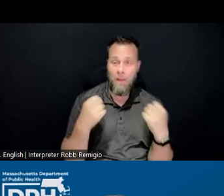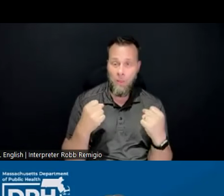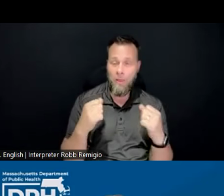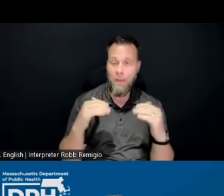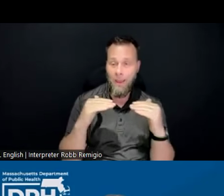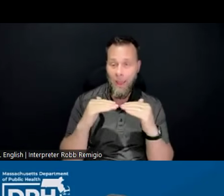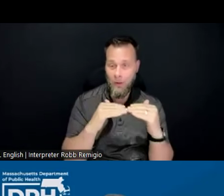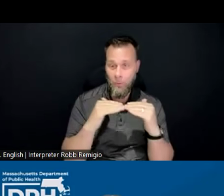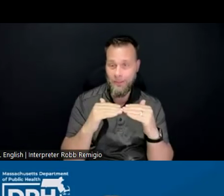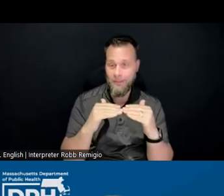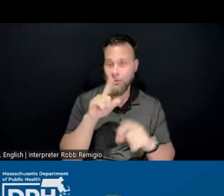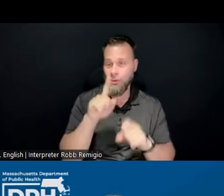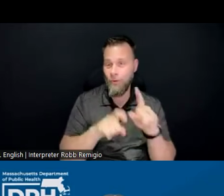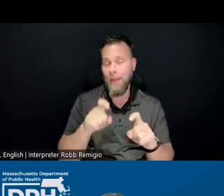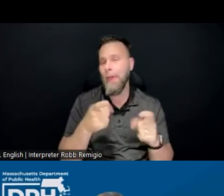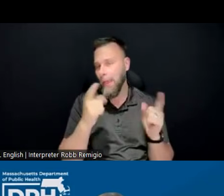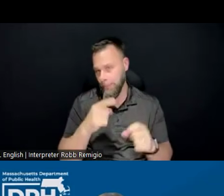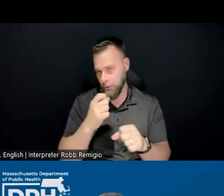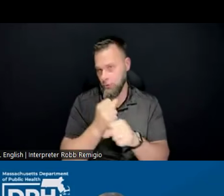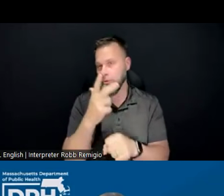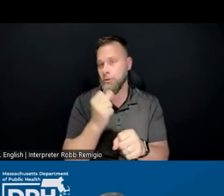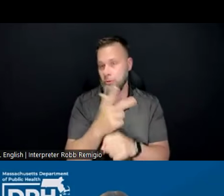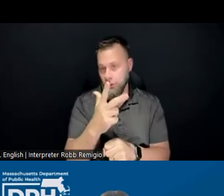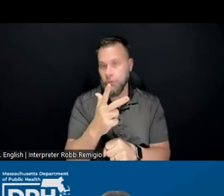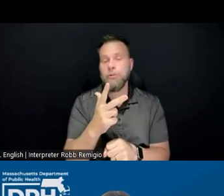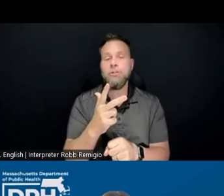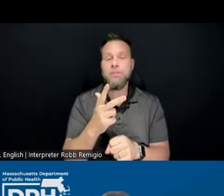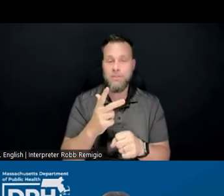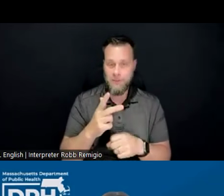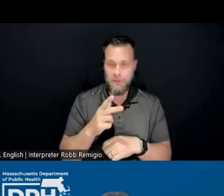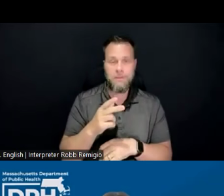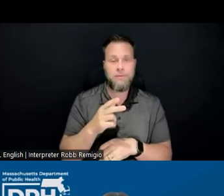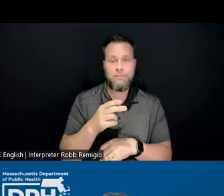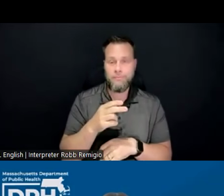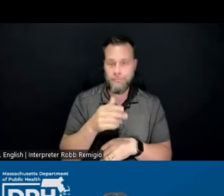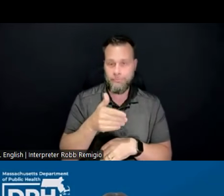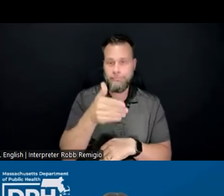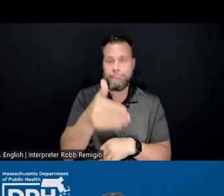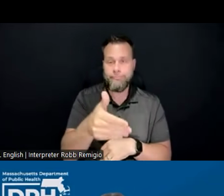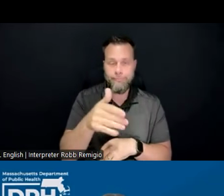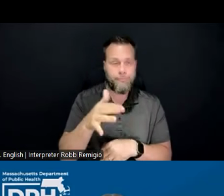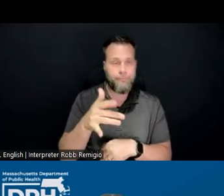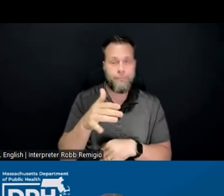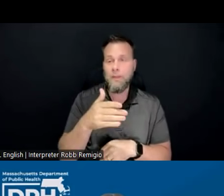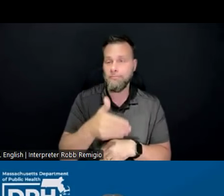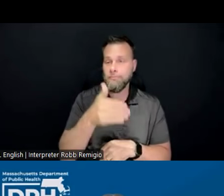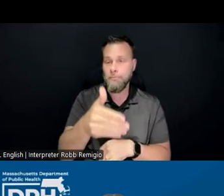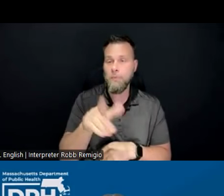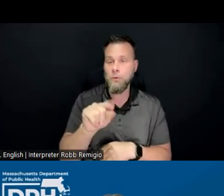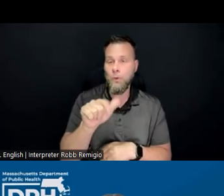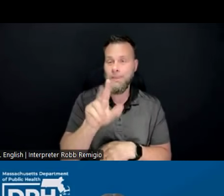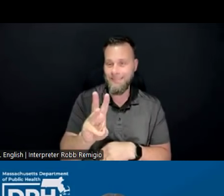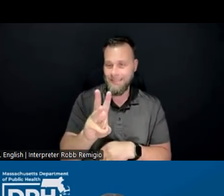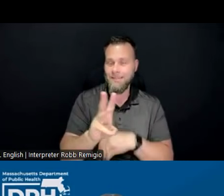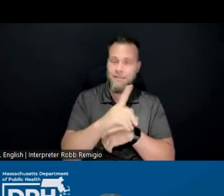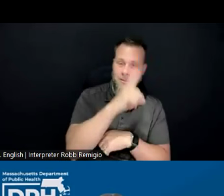which happens every 3 years. There's one happening in the 2026 summer fall